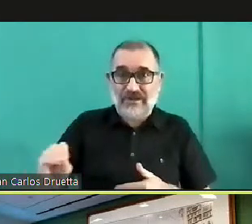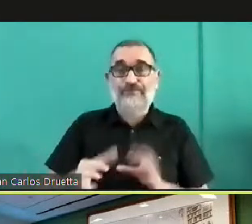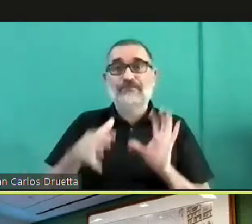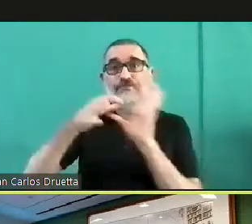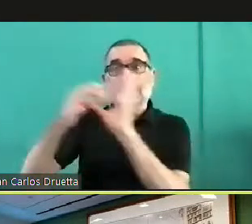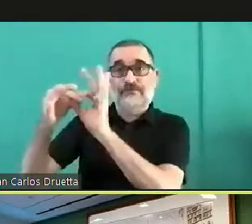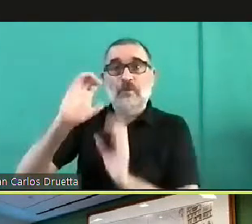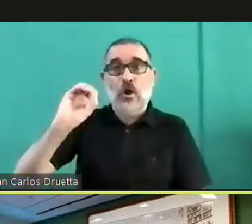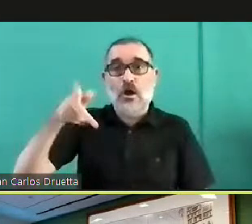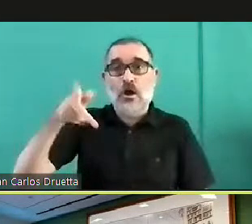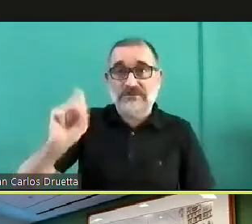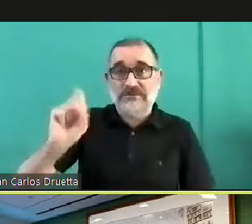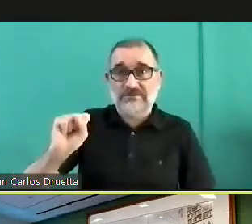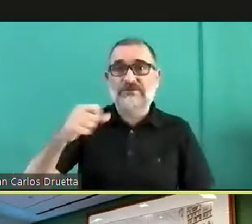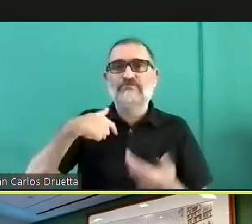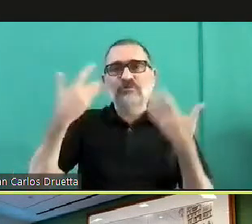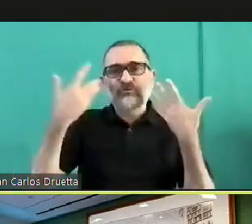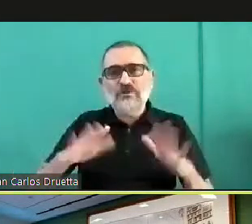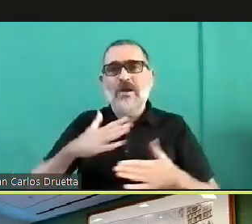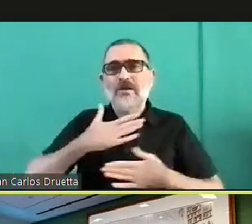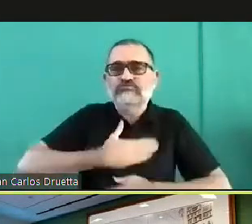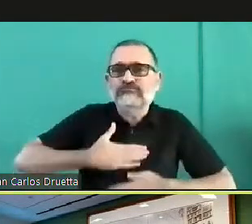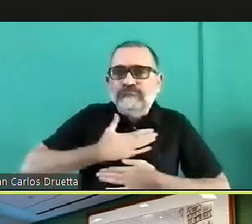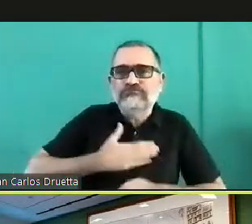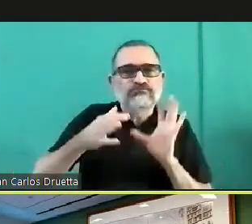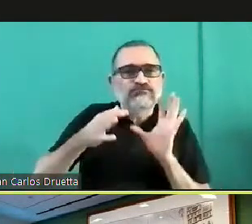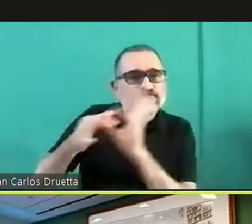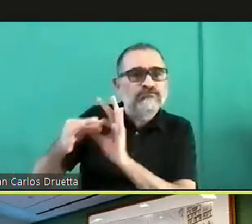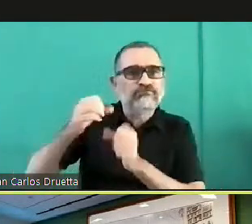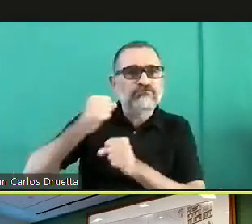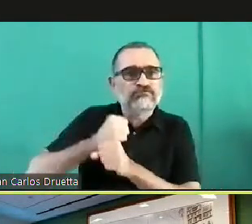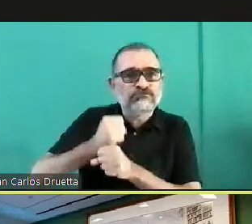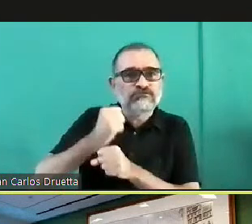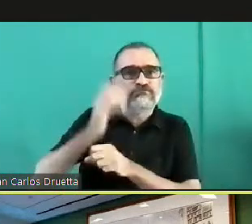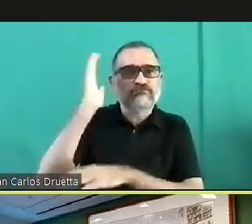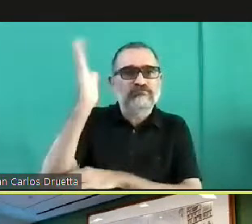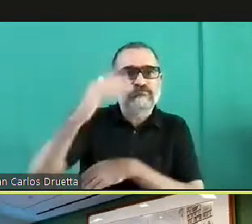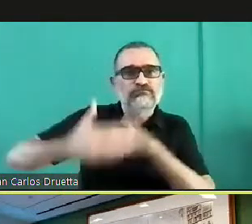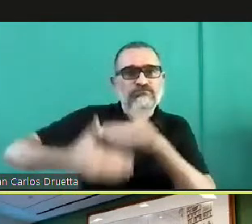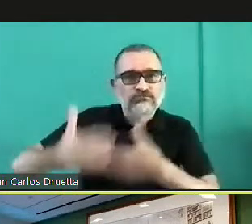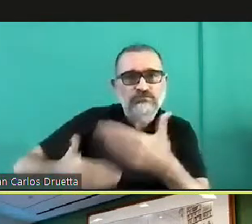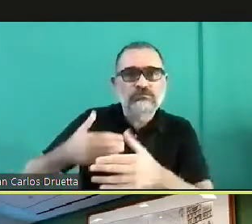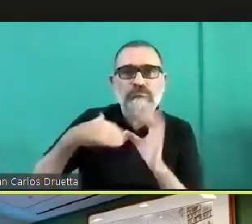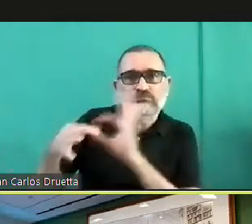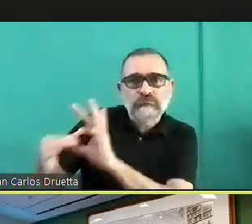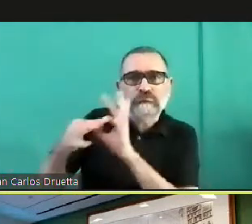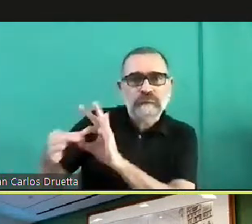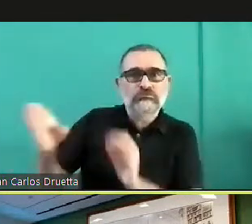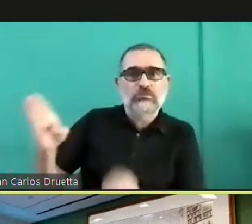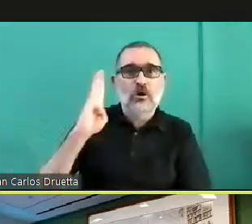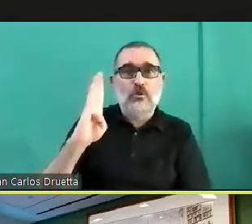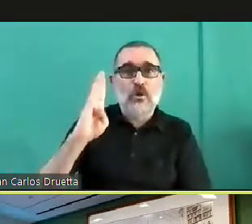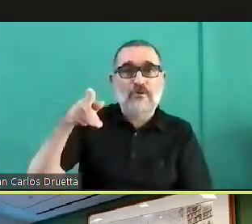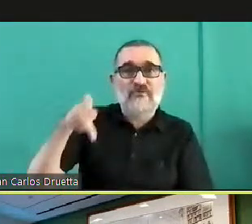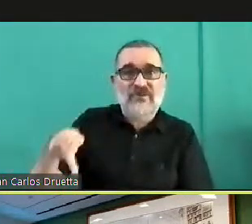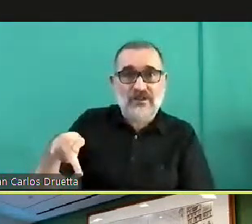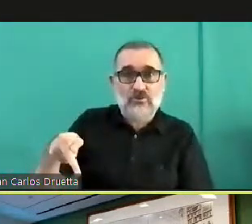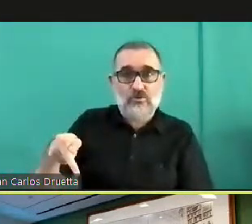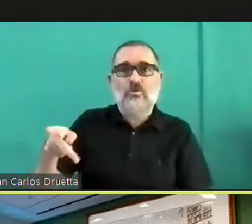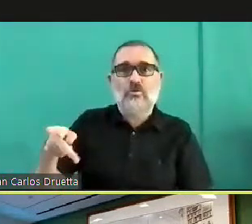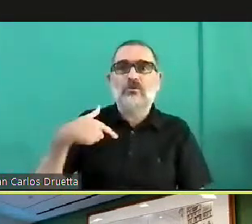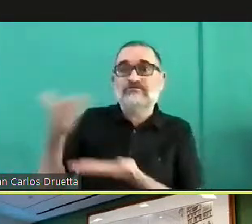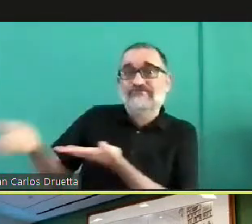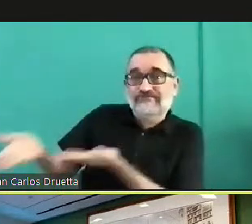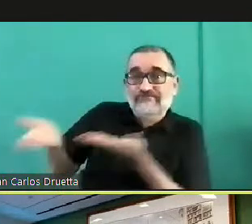NCDs. COVID continues to ravage much of the region and has caused huge health and economic shocks.